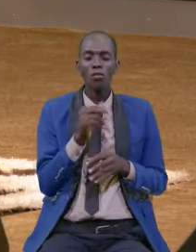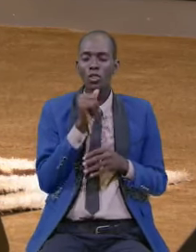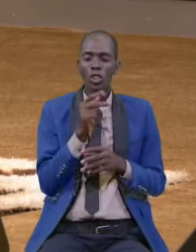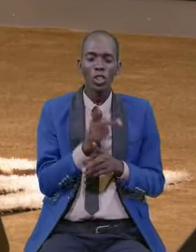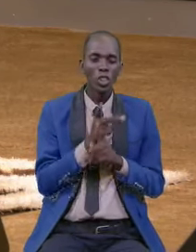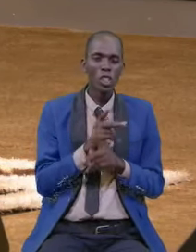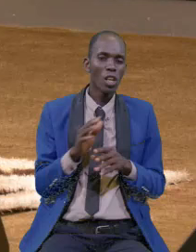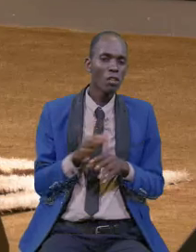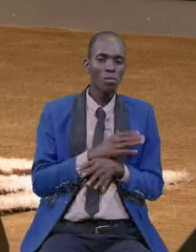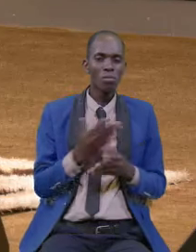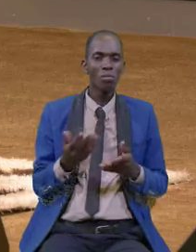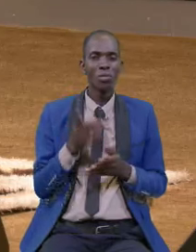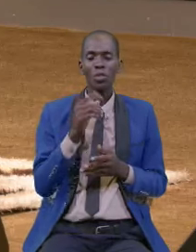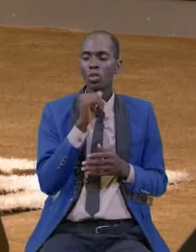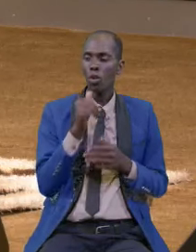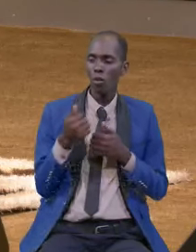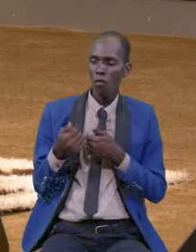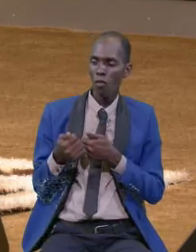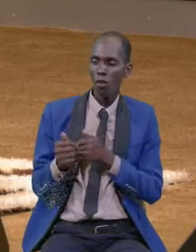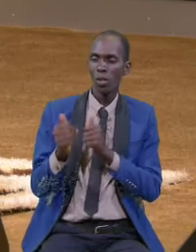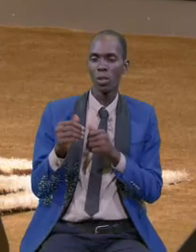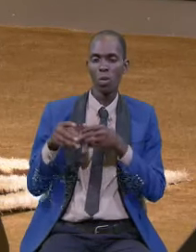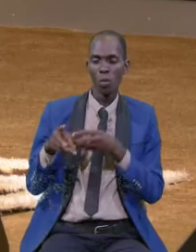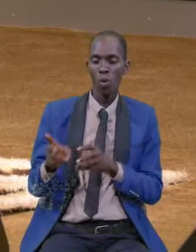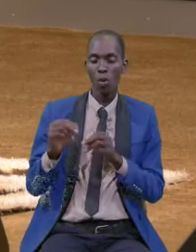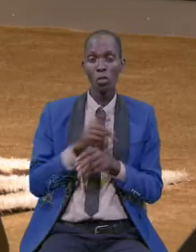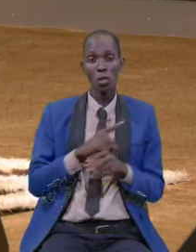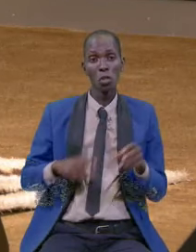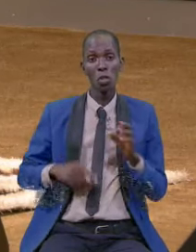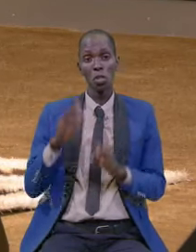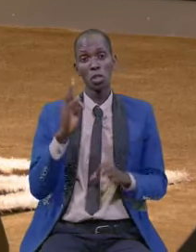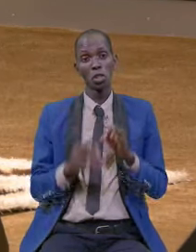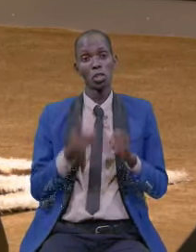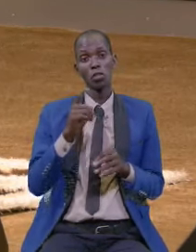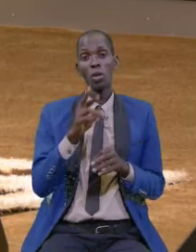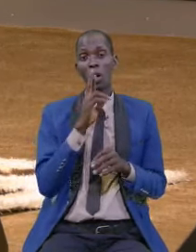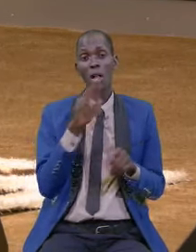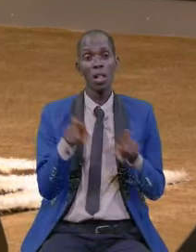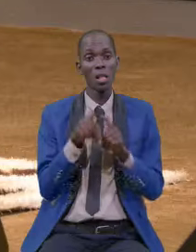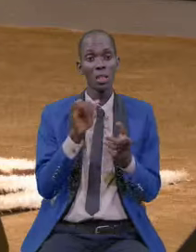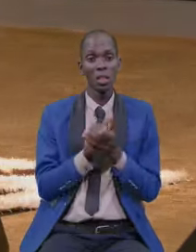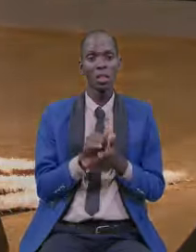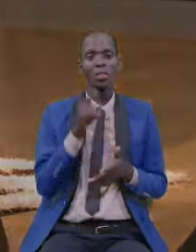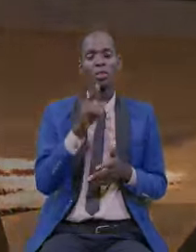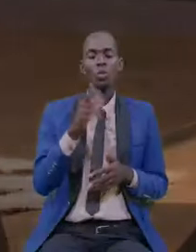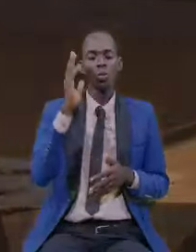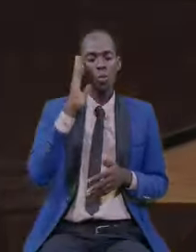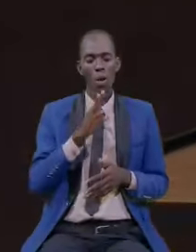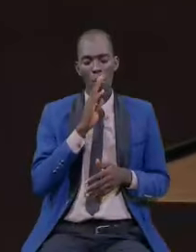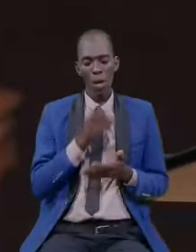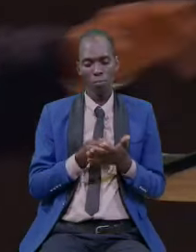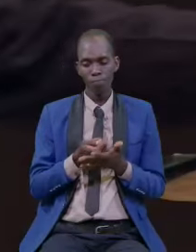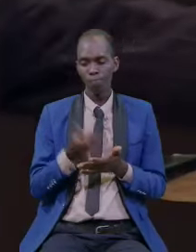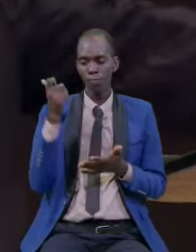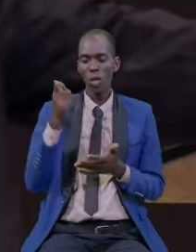in the way of the Lord. That's not the way. If you are like that, you will be expelled from the kingdom of